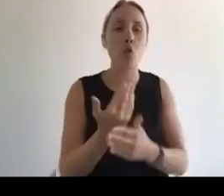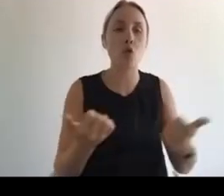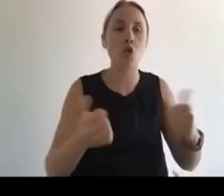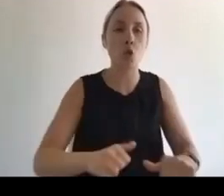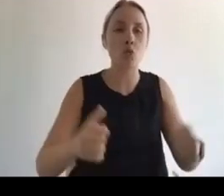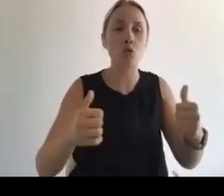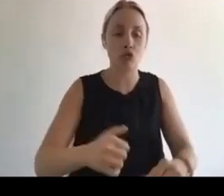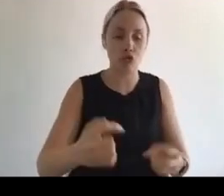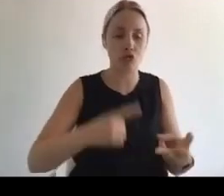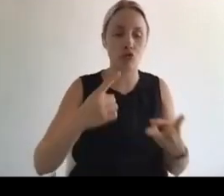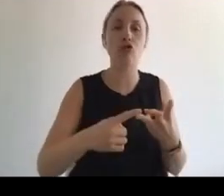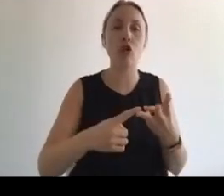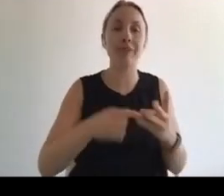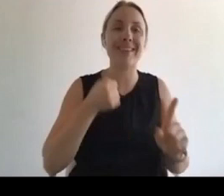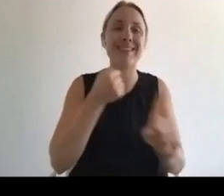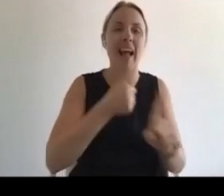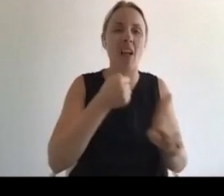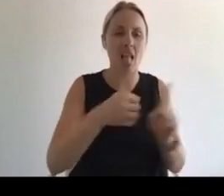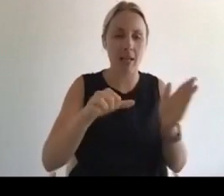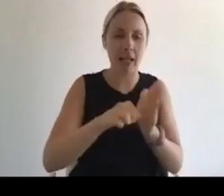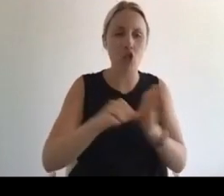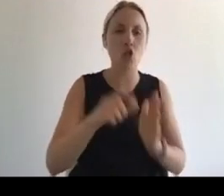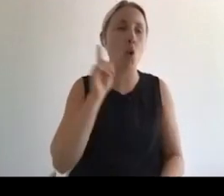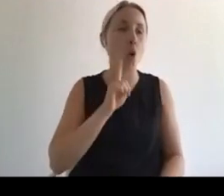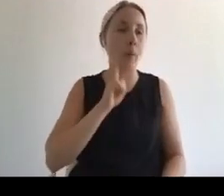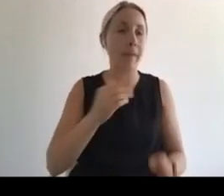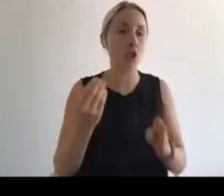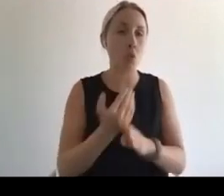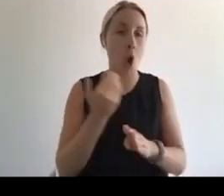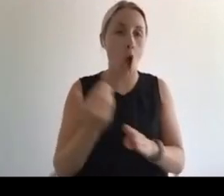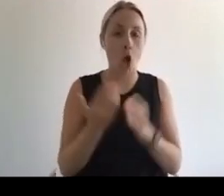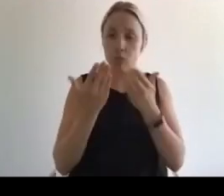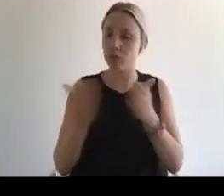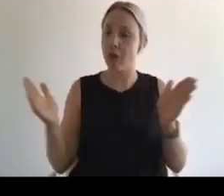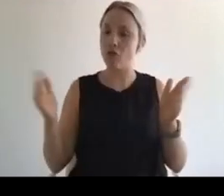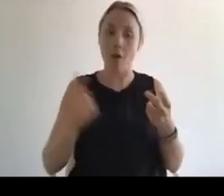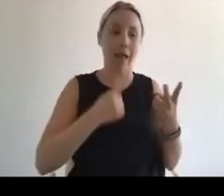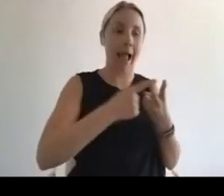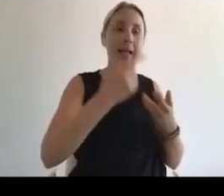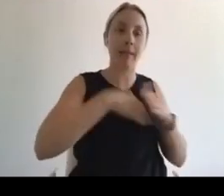women's work within broadly and within health and social care,